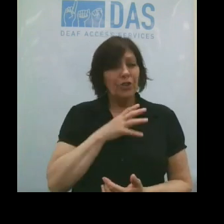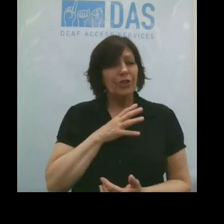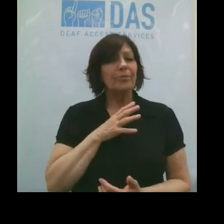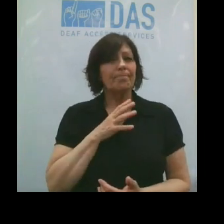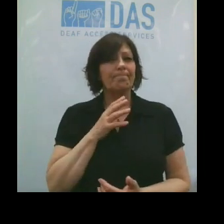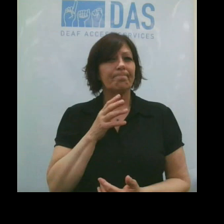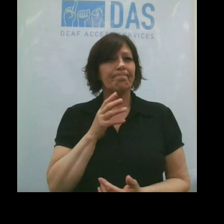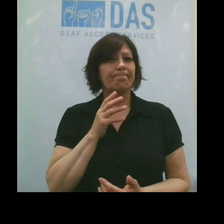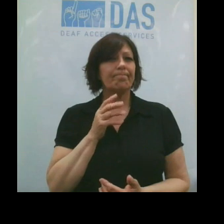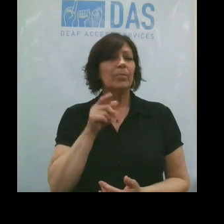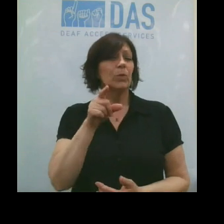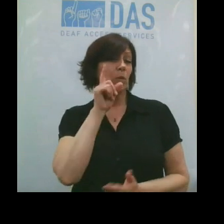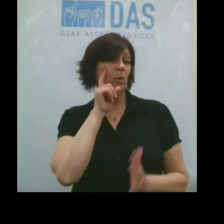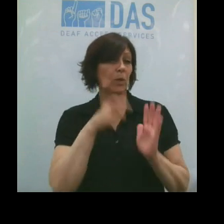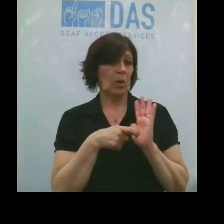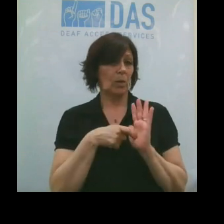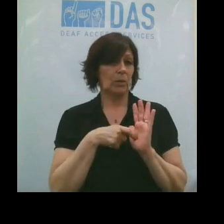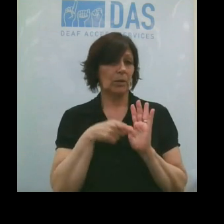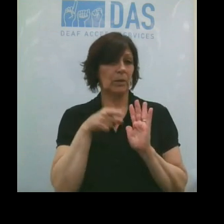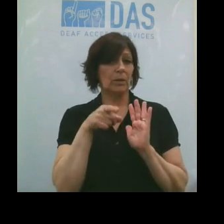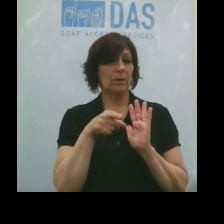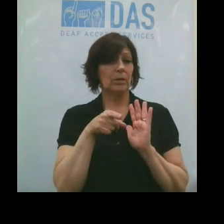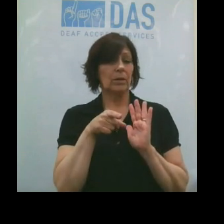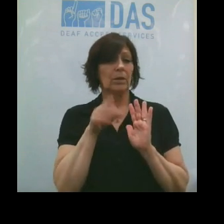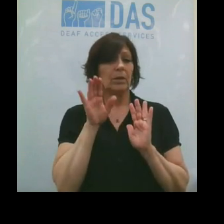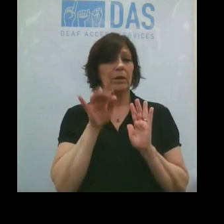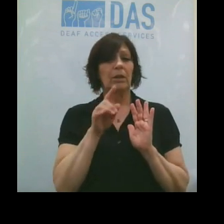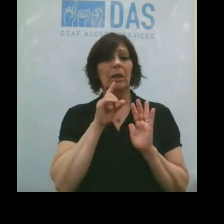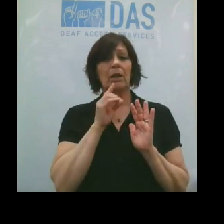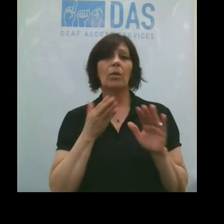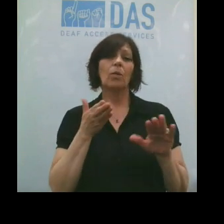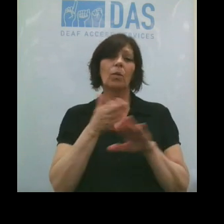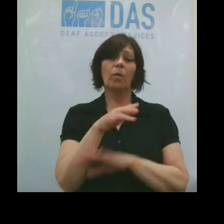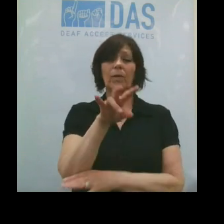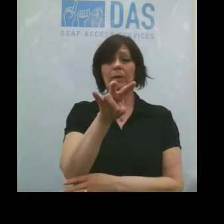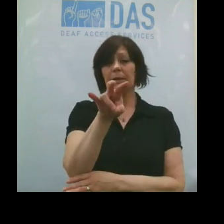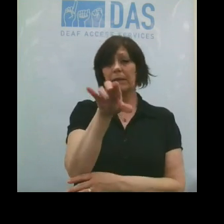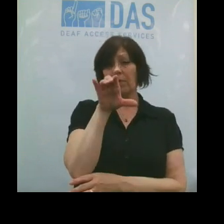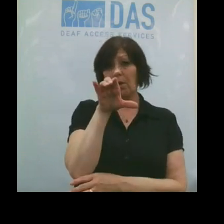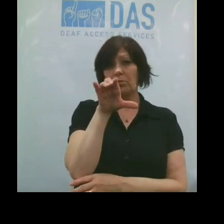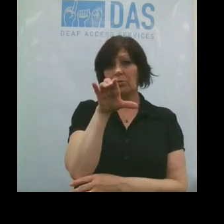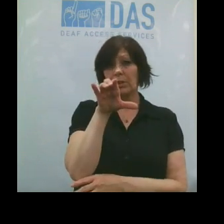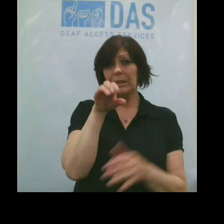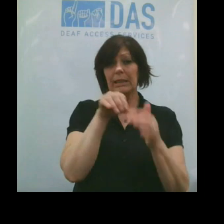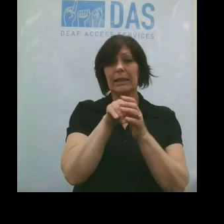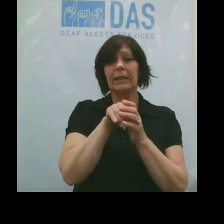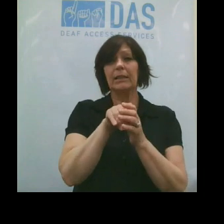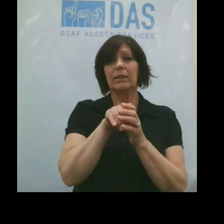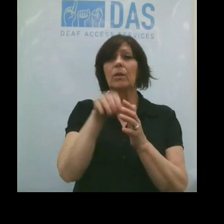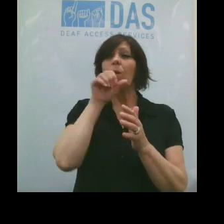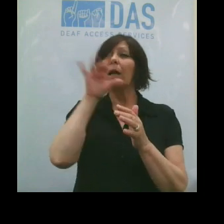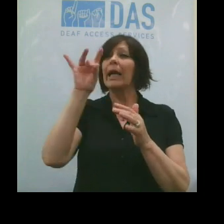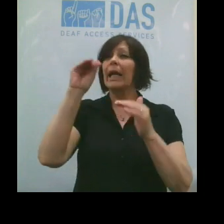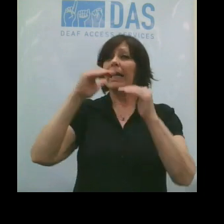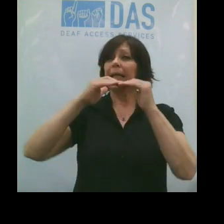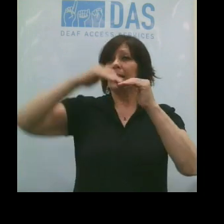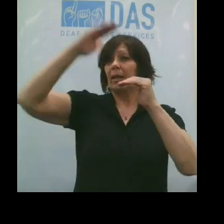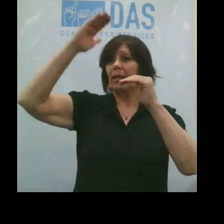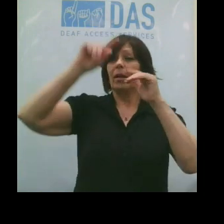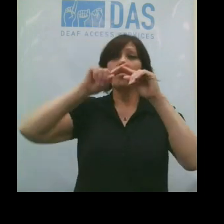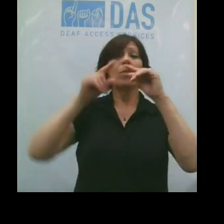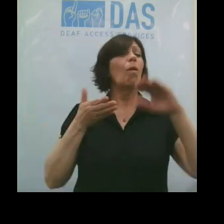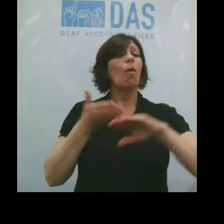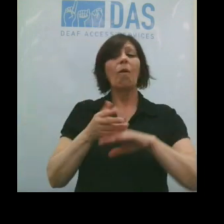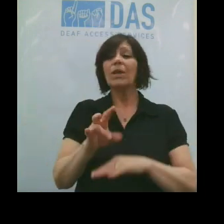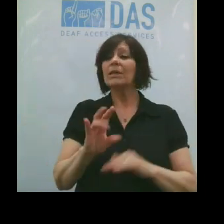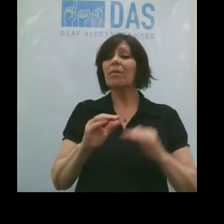cases. You will note that there are over 700 cases in the 80 and older category, but there's over